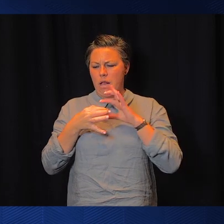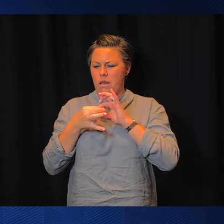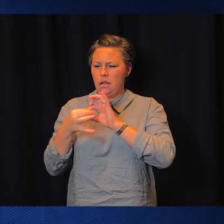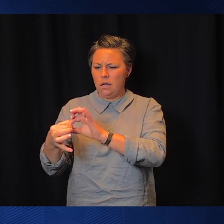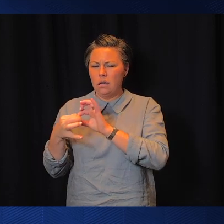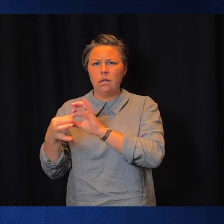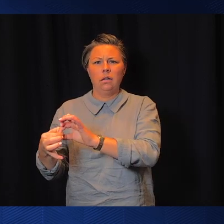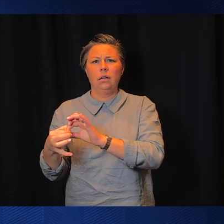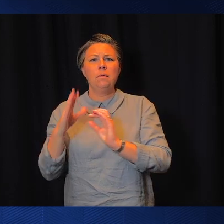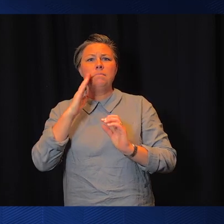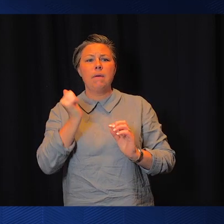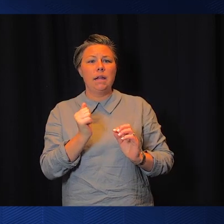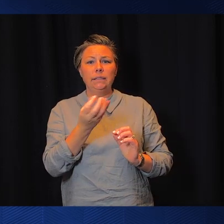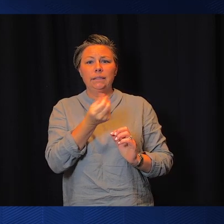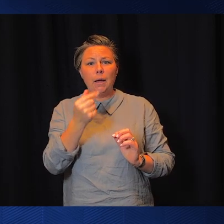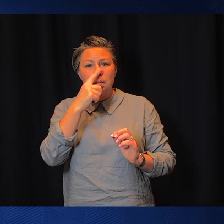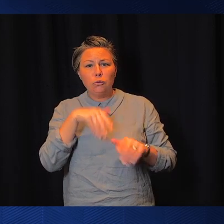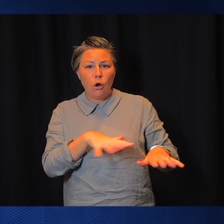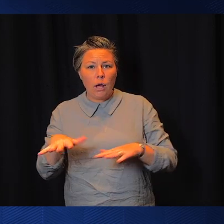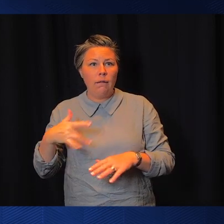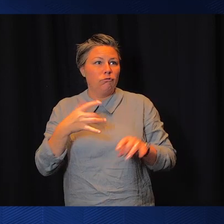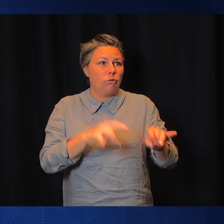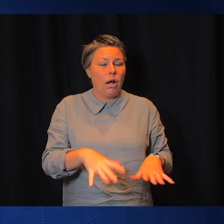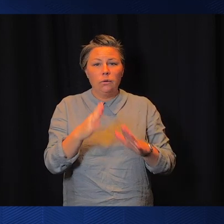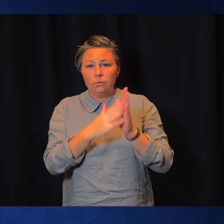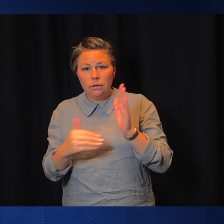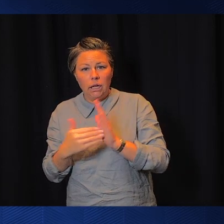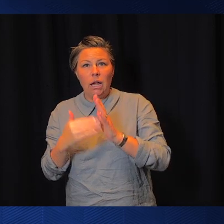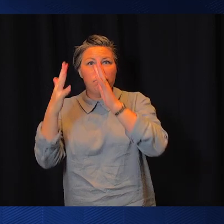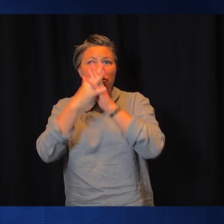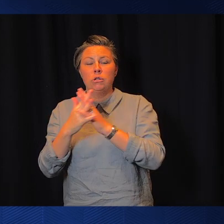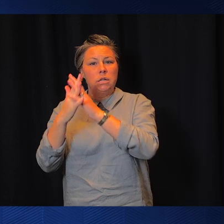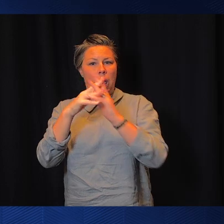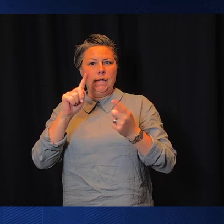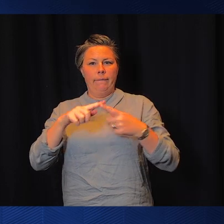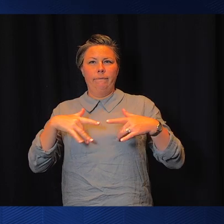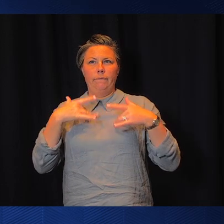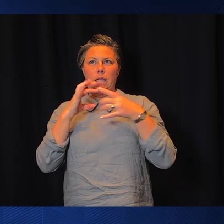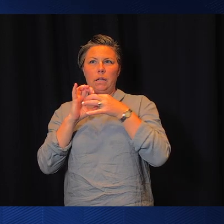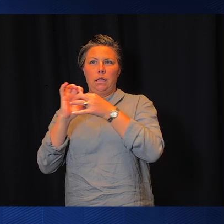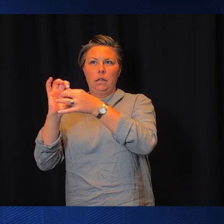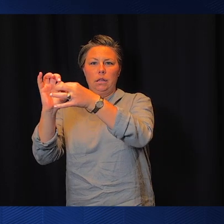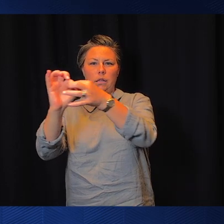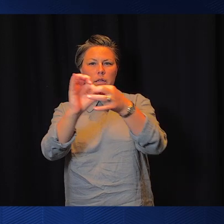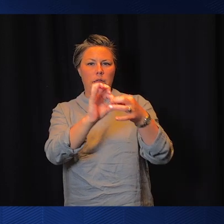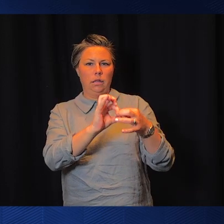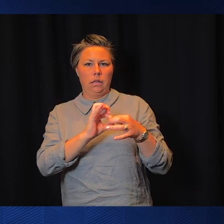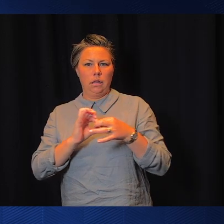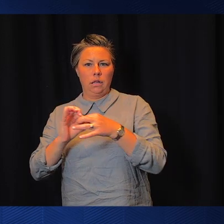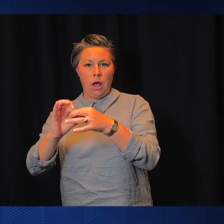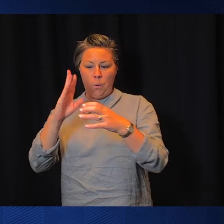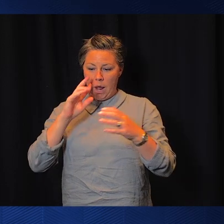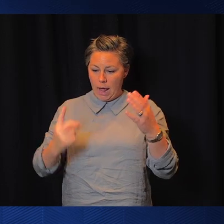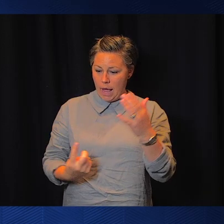Australia, New Zealand, the States, wherever they are, that their sense of what's happening is real, as I had.